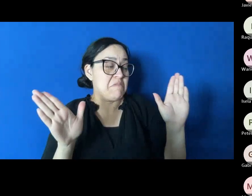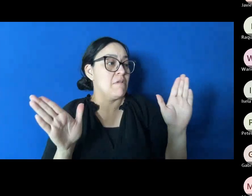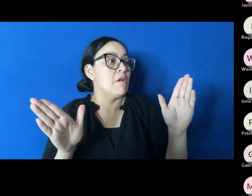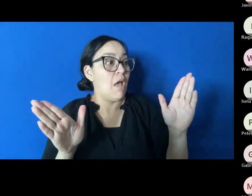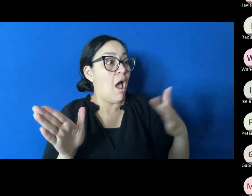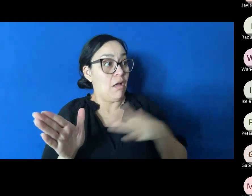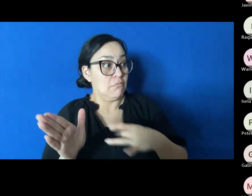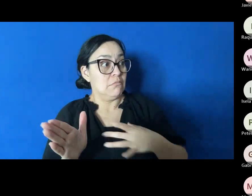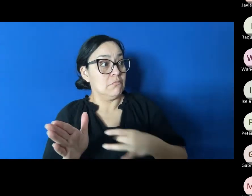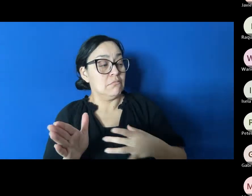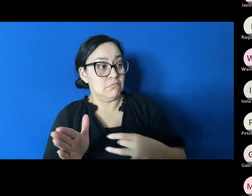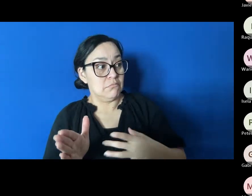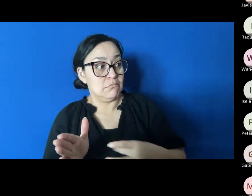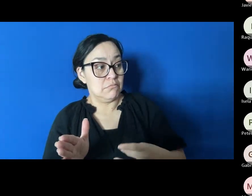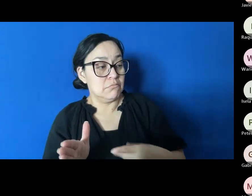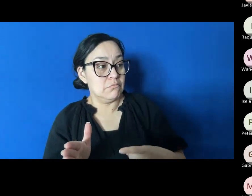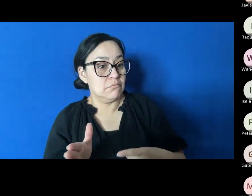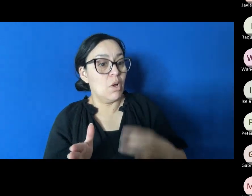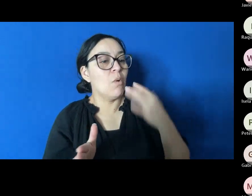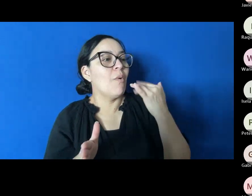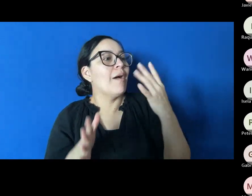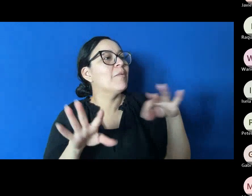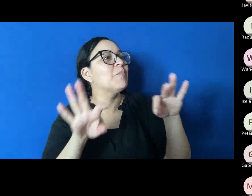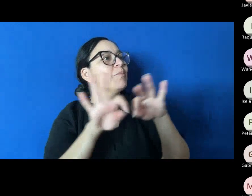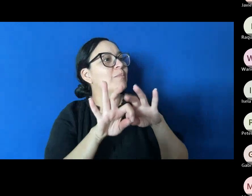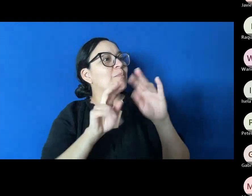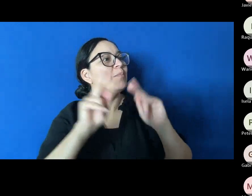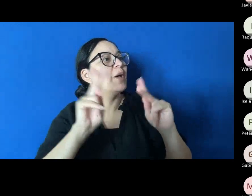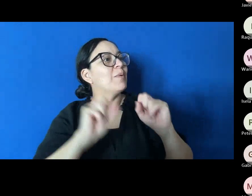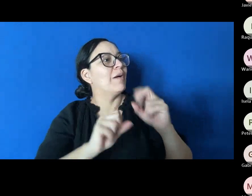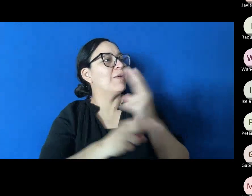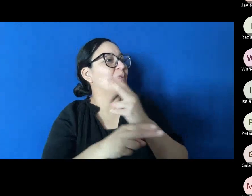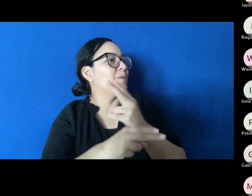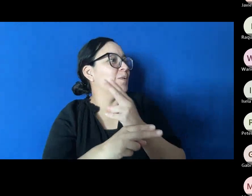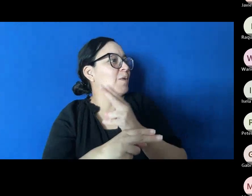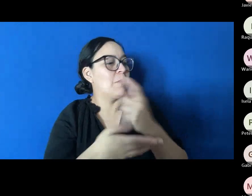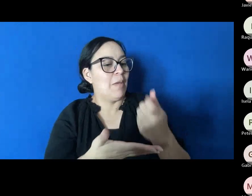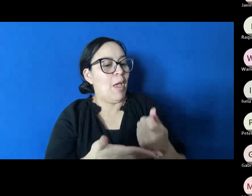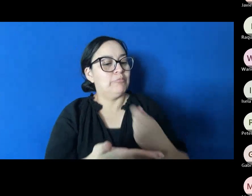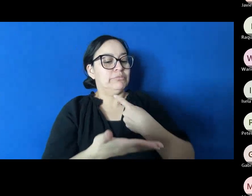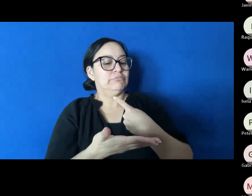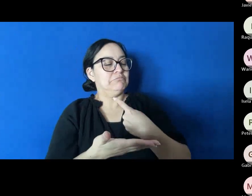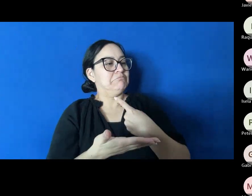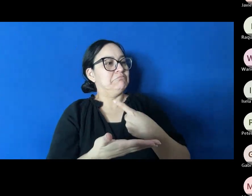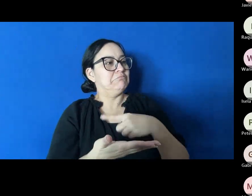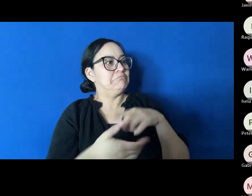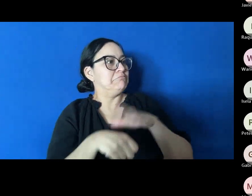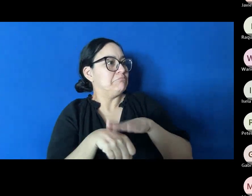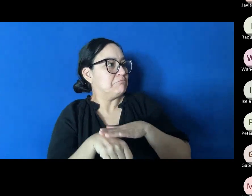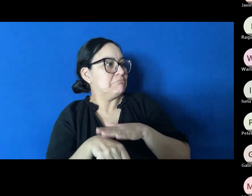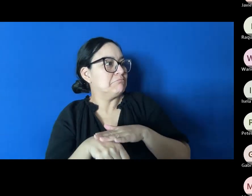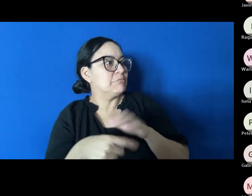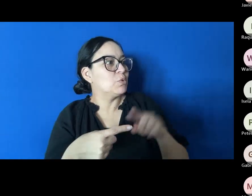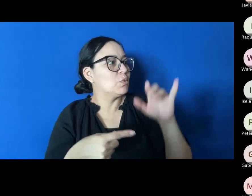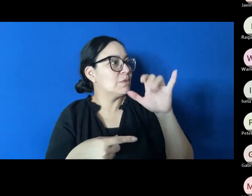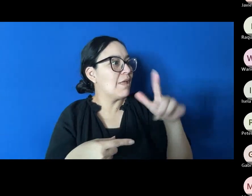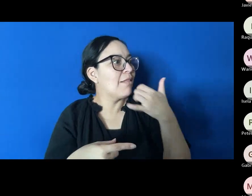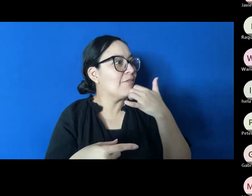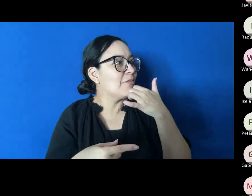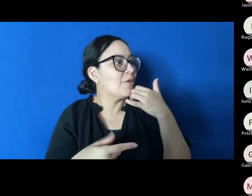because it seems to me that the data it's amenable for users to get this by way